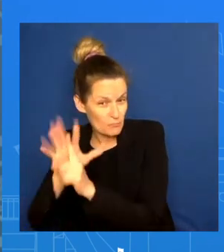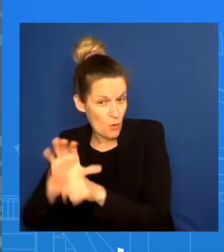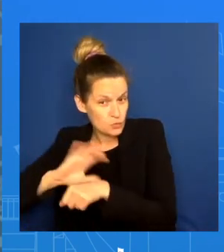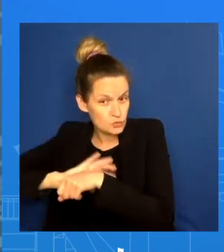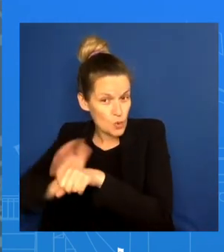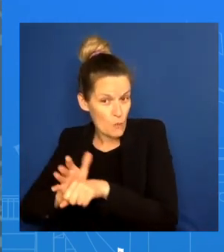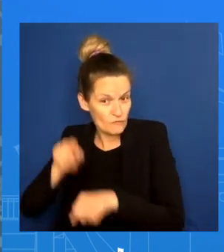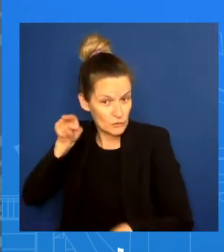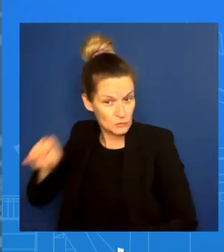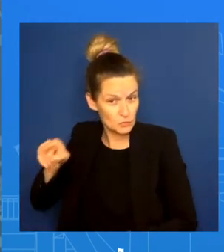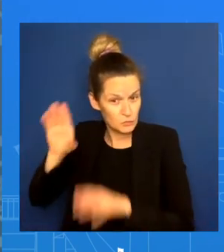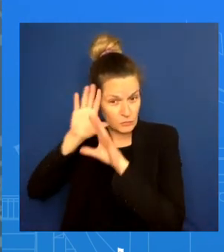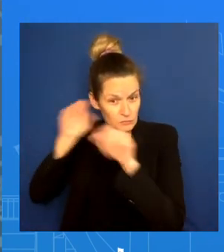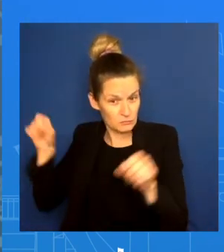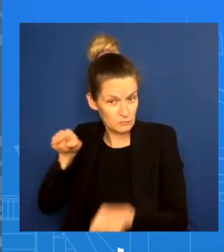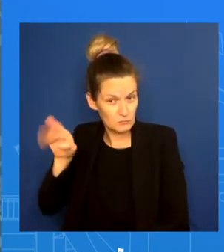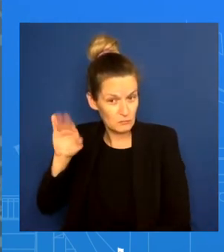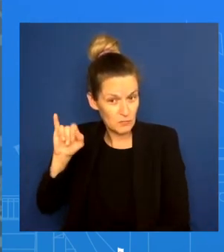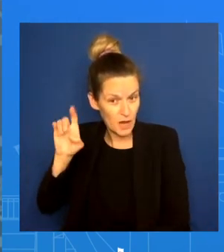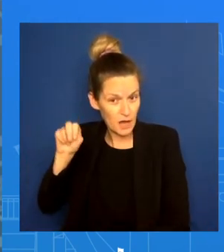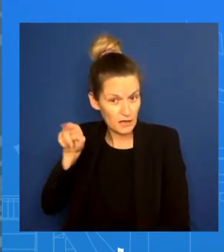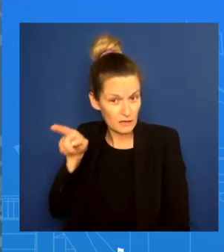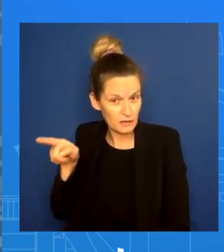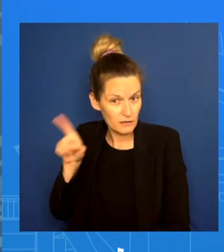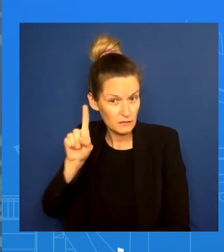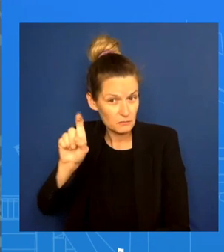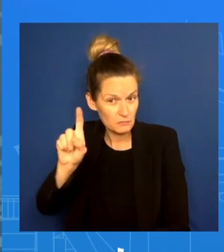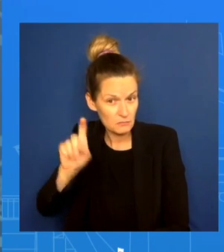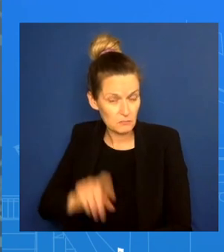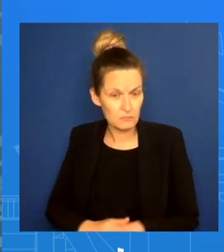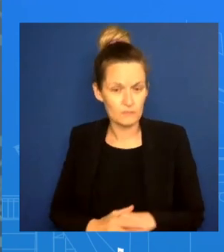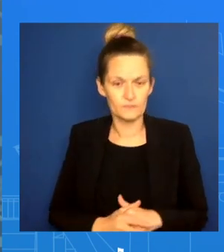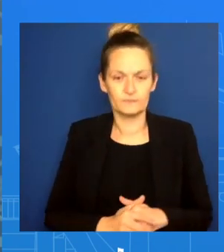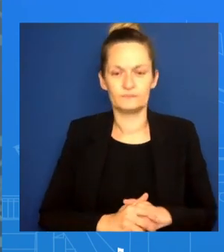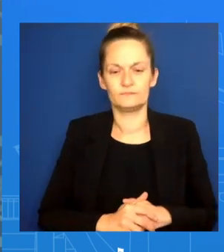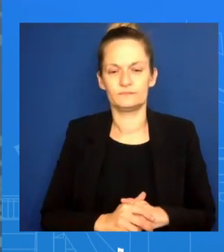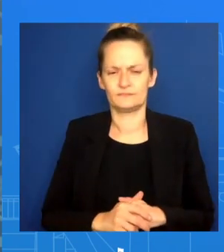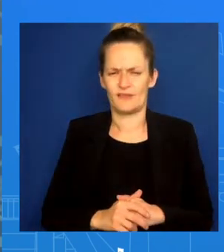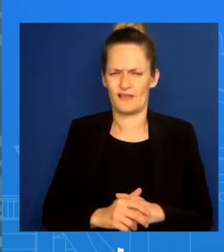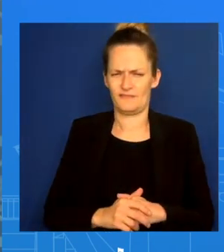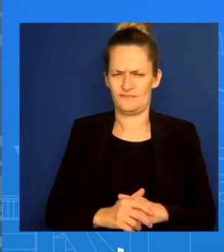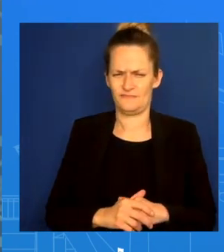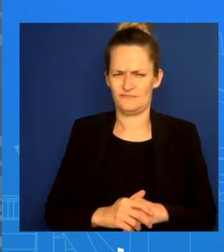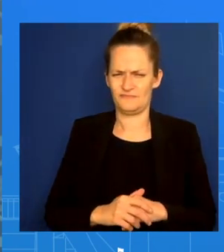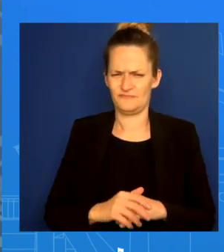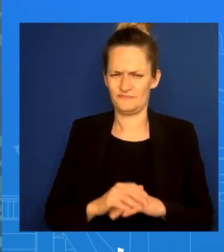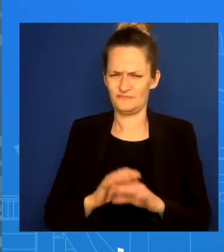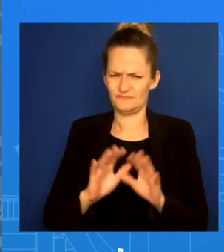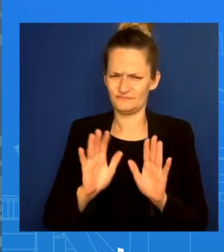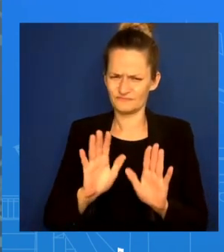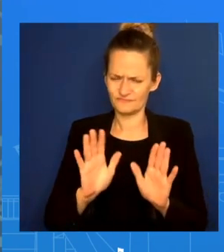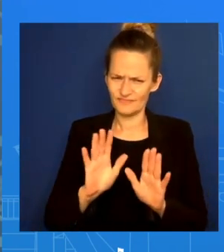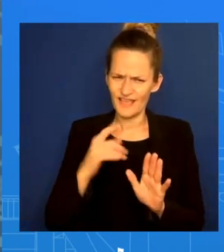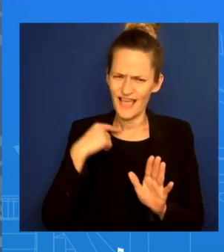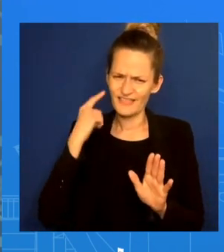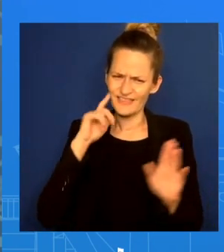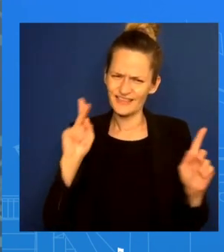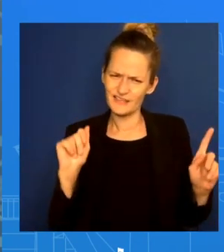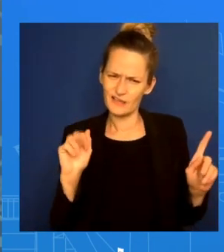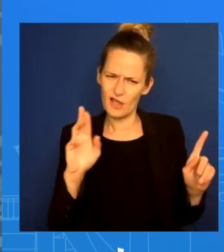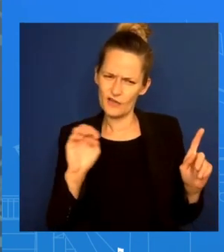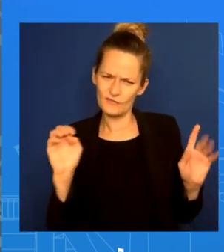I think I should refer to Karine on that question in terms of talking about the president's medical condition. That's out of my